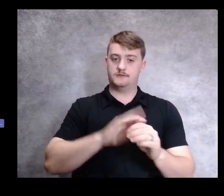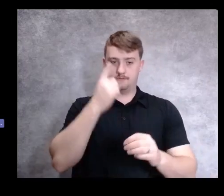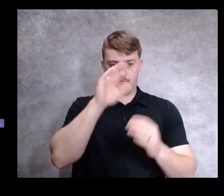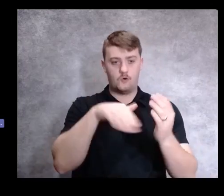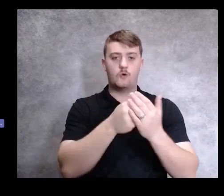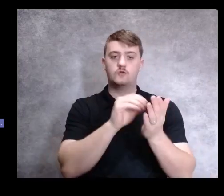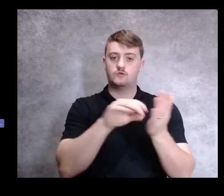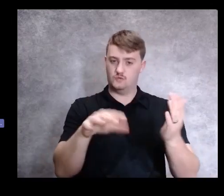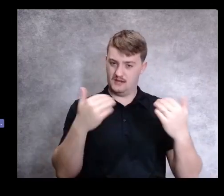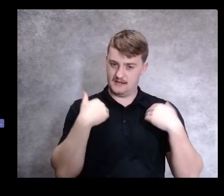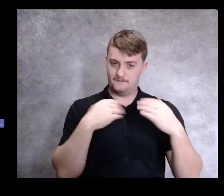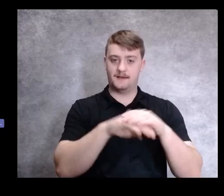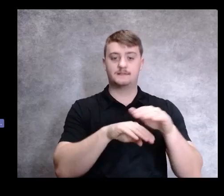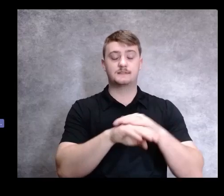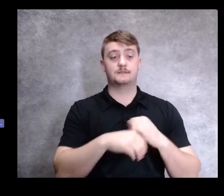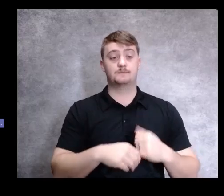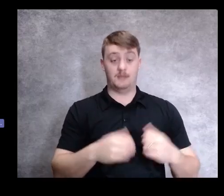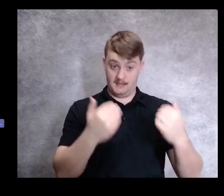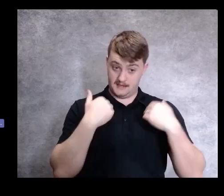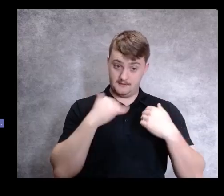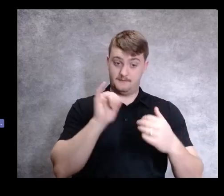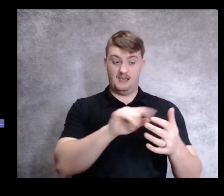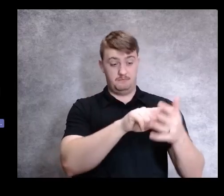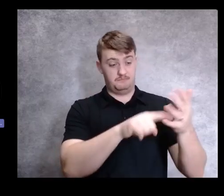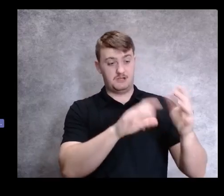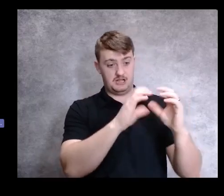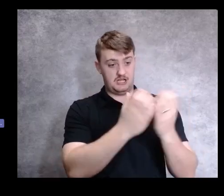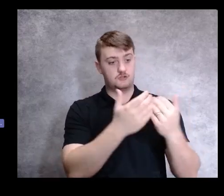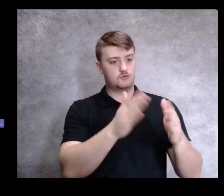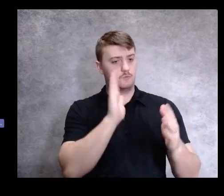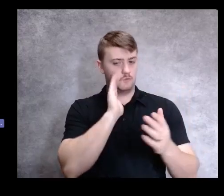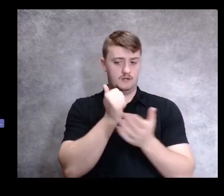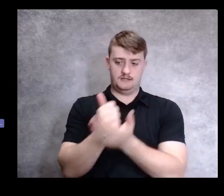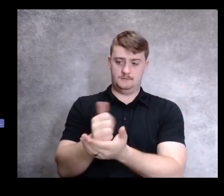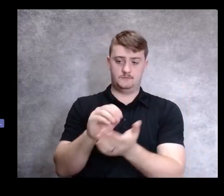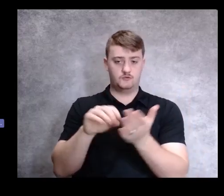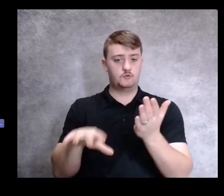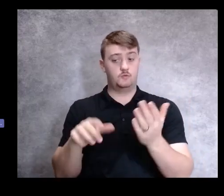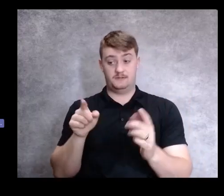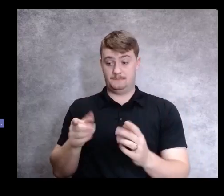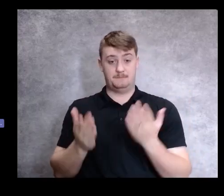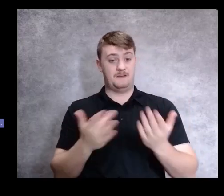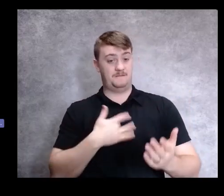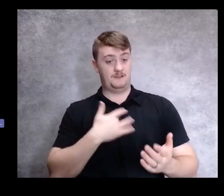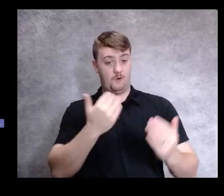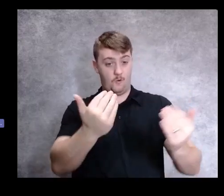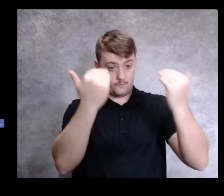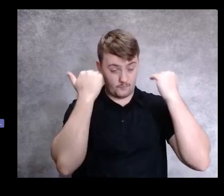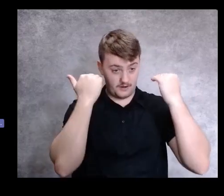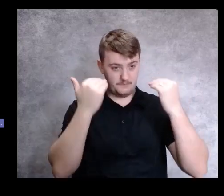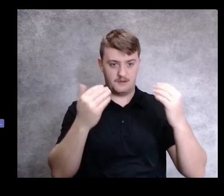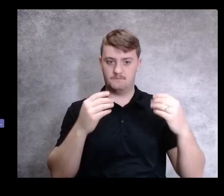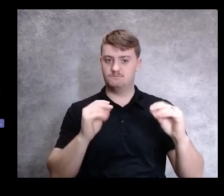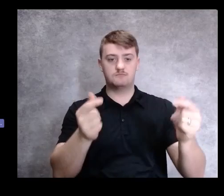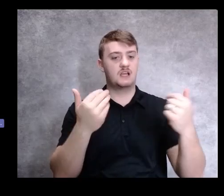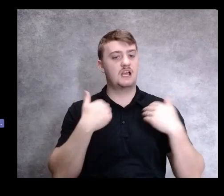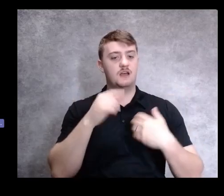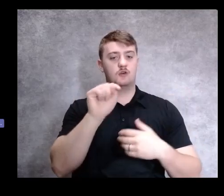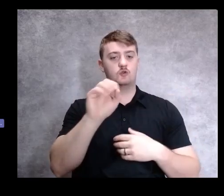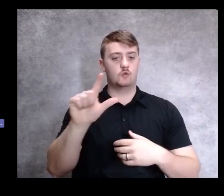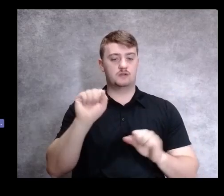access to. Having these in your classroom can help a student who may be feeling overwhelmed have an instant tool to